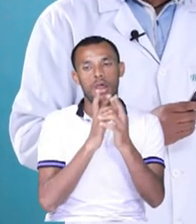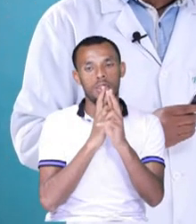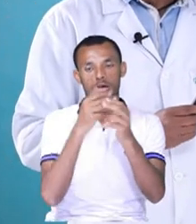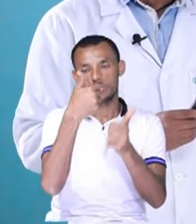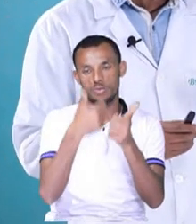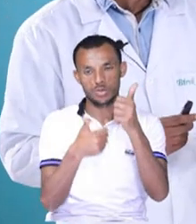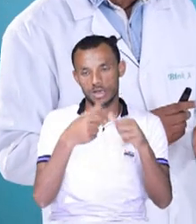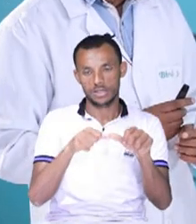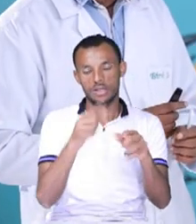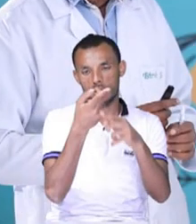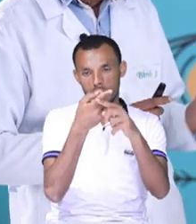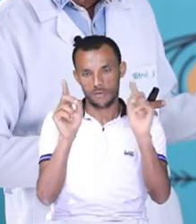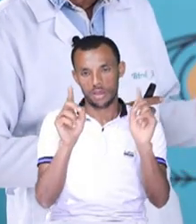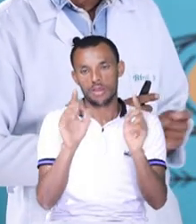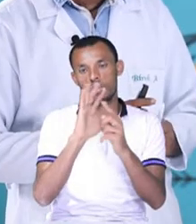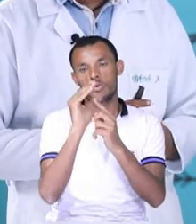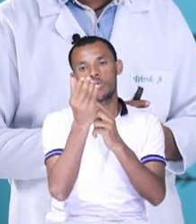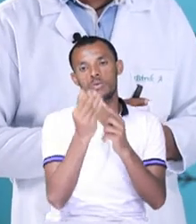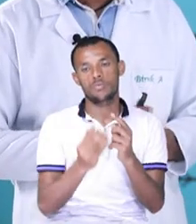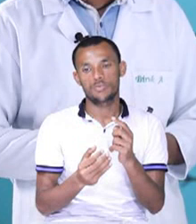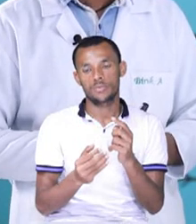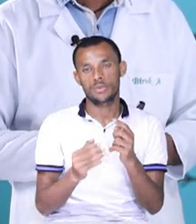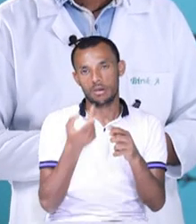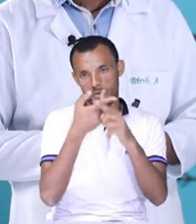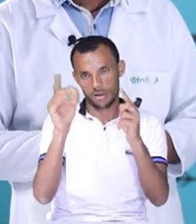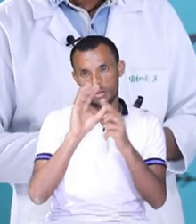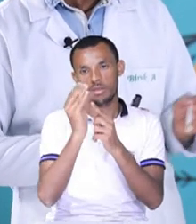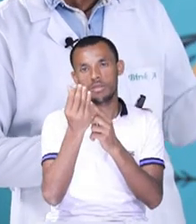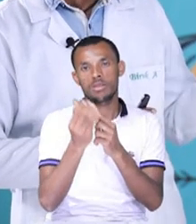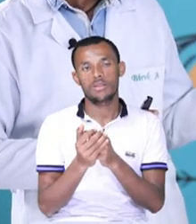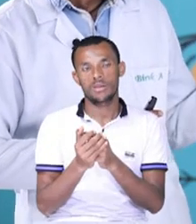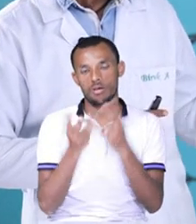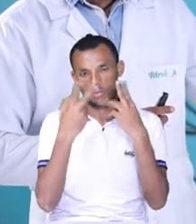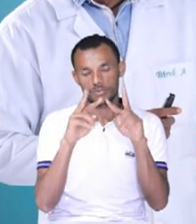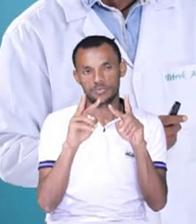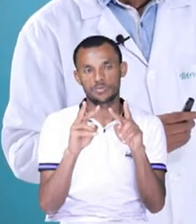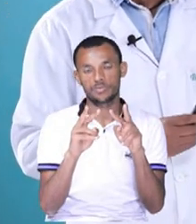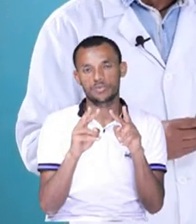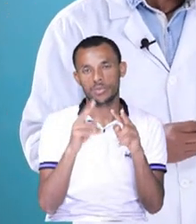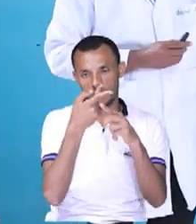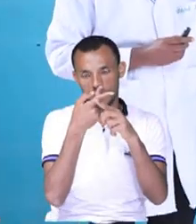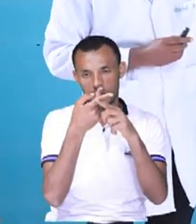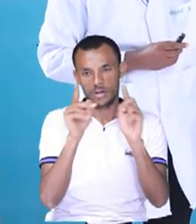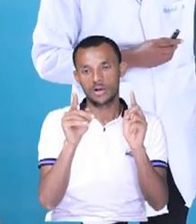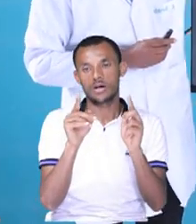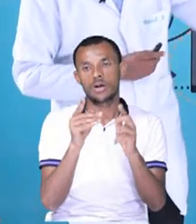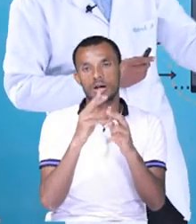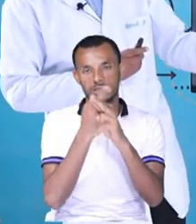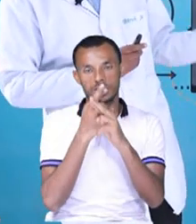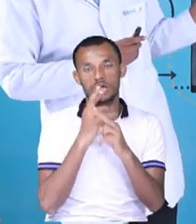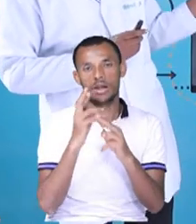reactants which exist in different phases or different states. Look, heterogeneous reactions